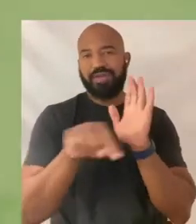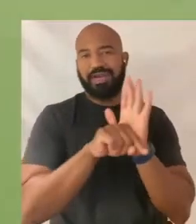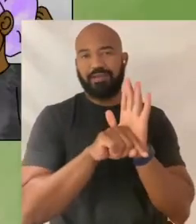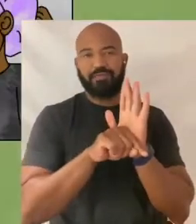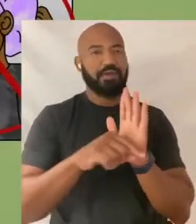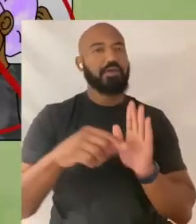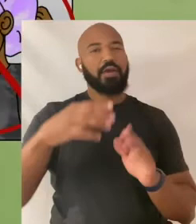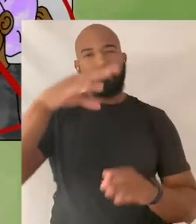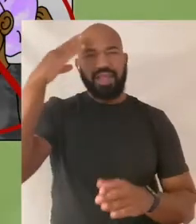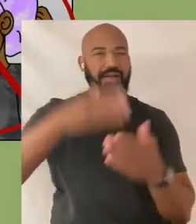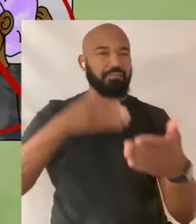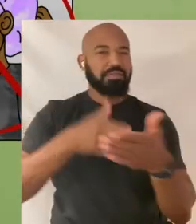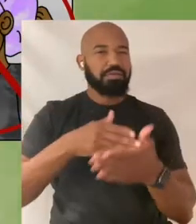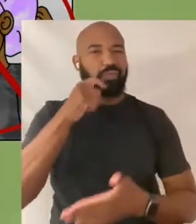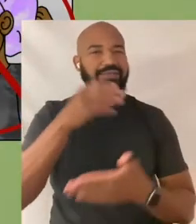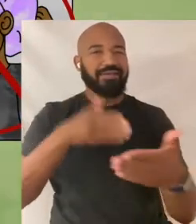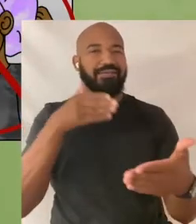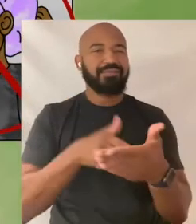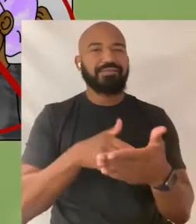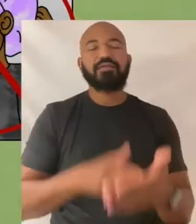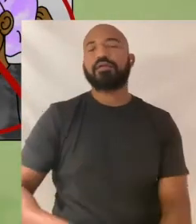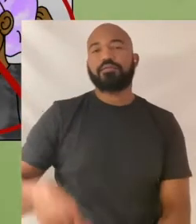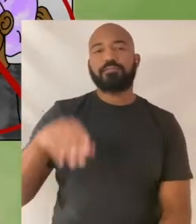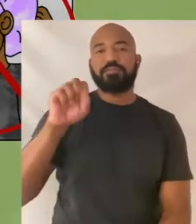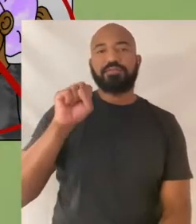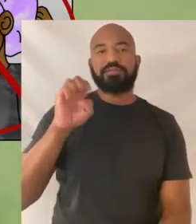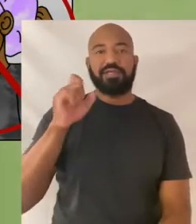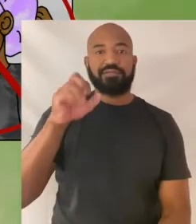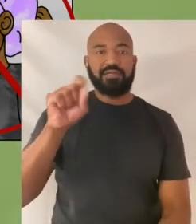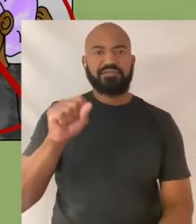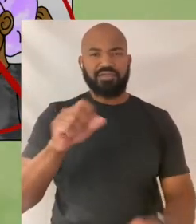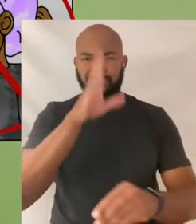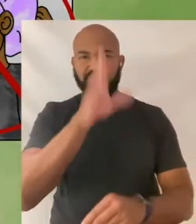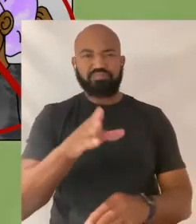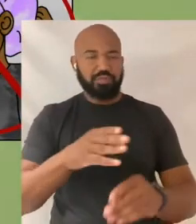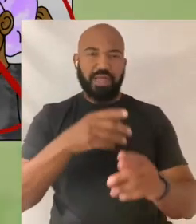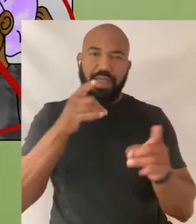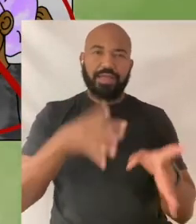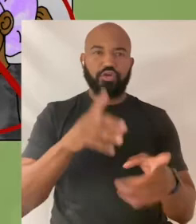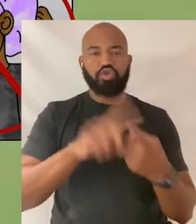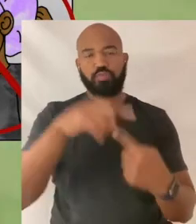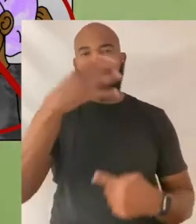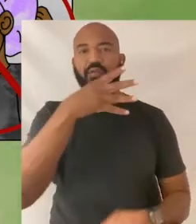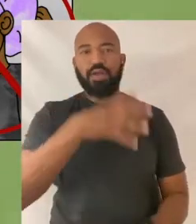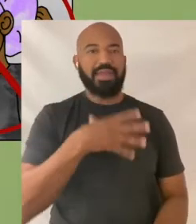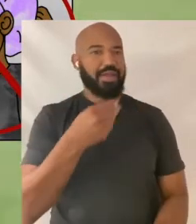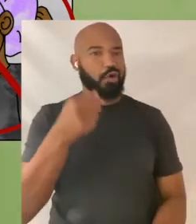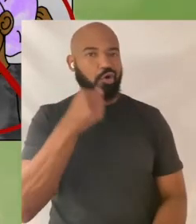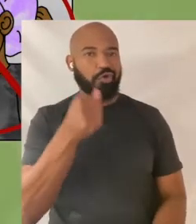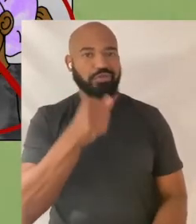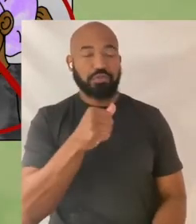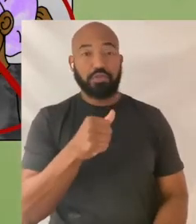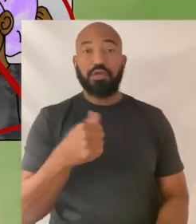It was anti-Black, racist, and sexist, and an outright hatred of Black women and girls. It was